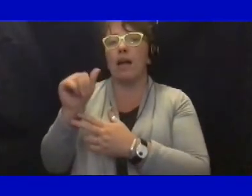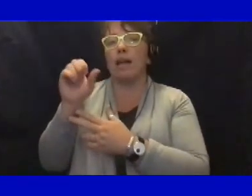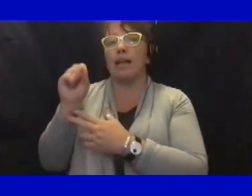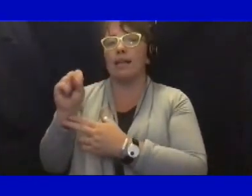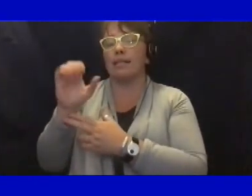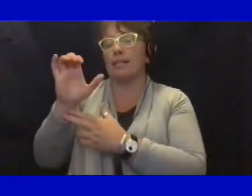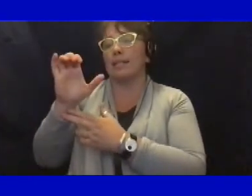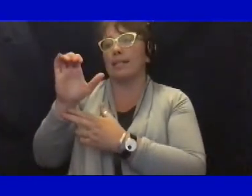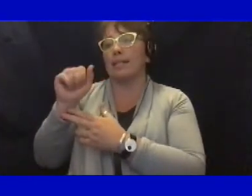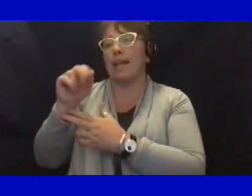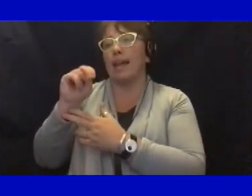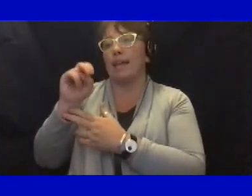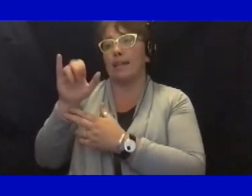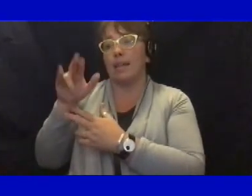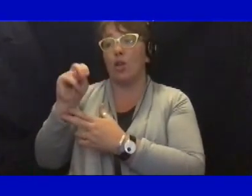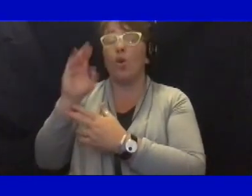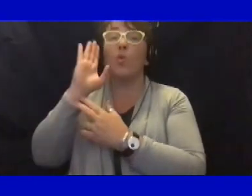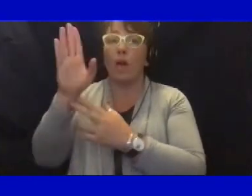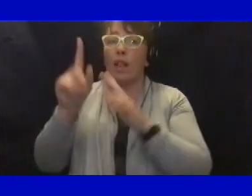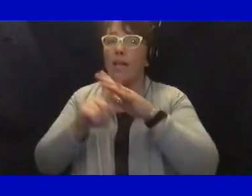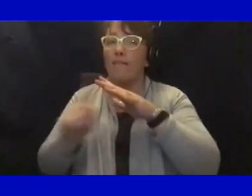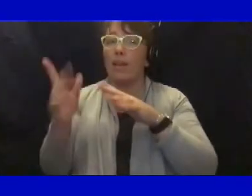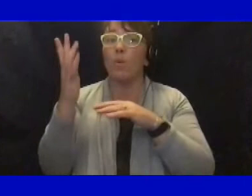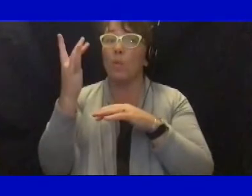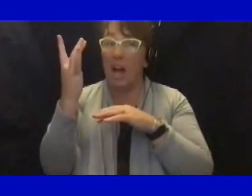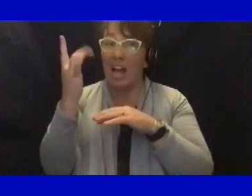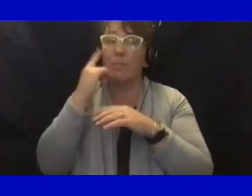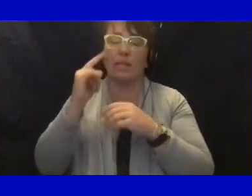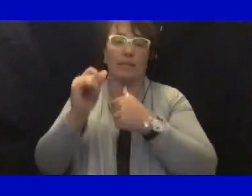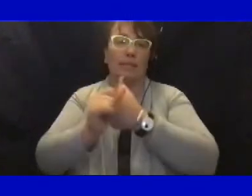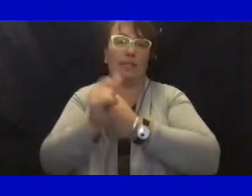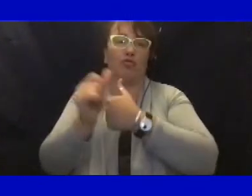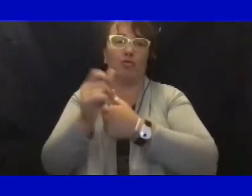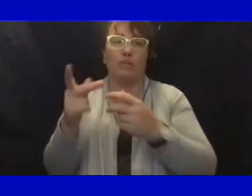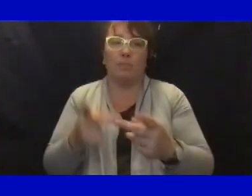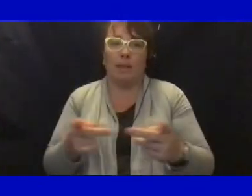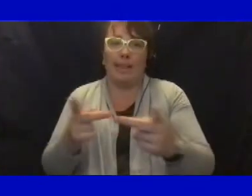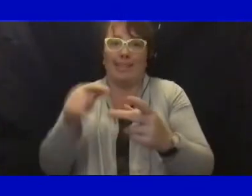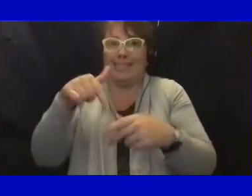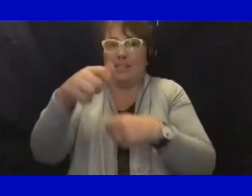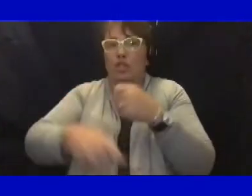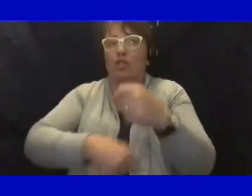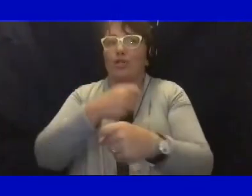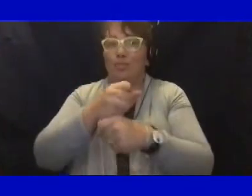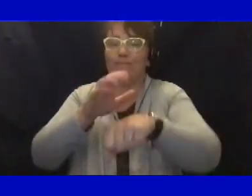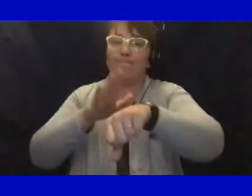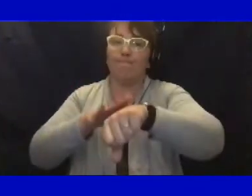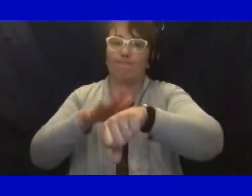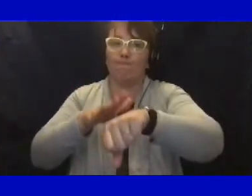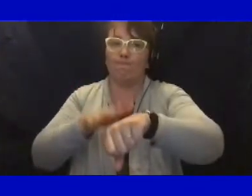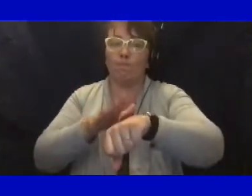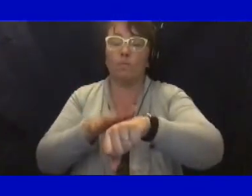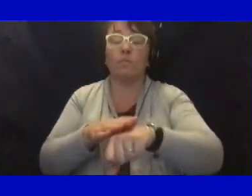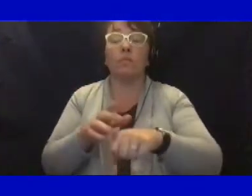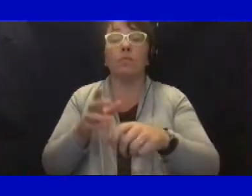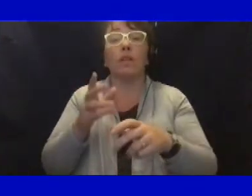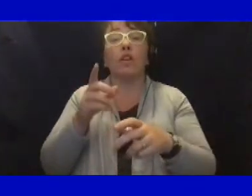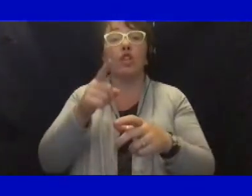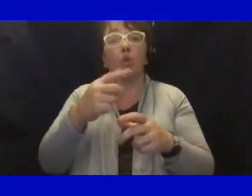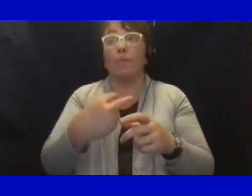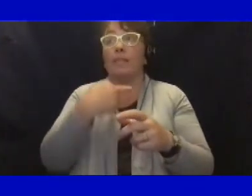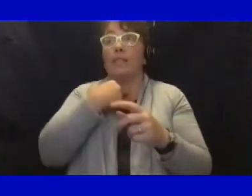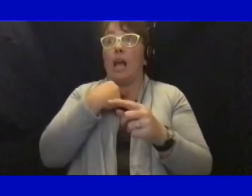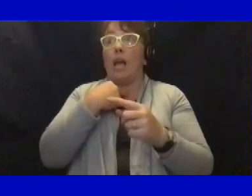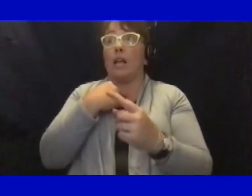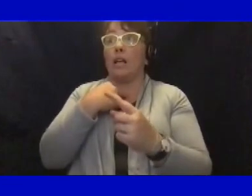this winter, because it's going to be very dangerous, and also because it's very likely that you could get trapped back up there because of the impacts to the